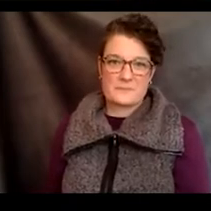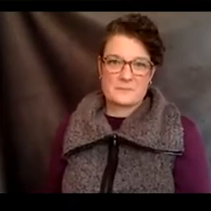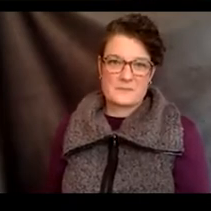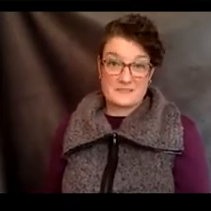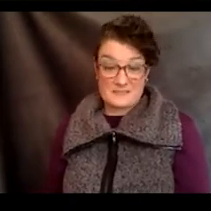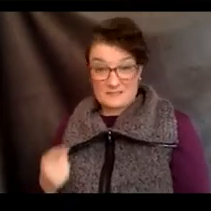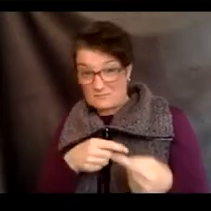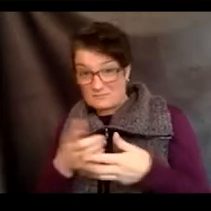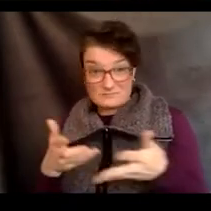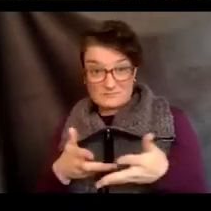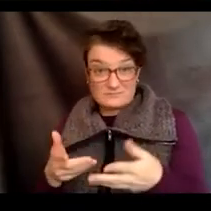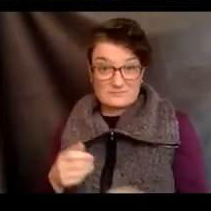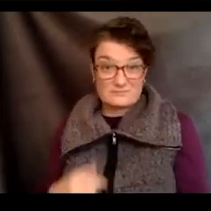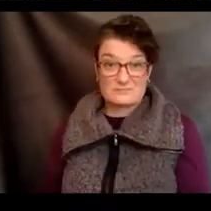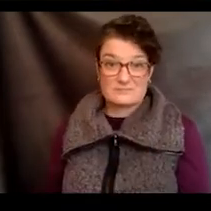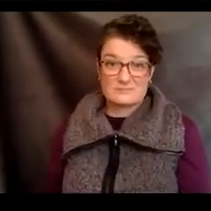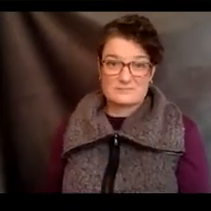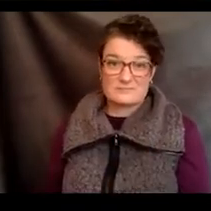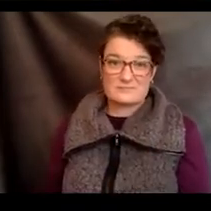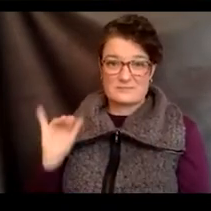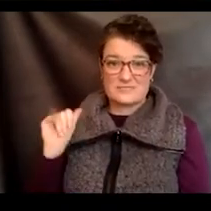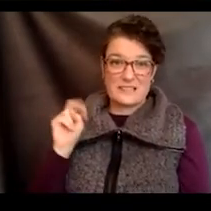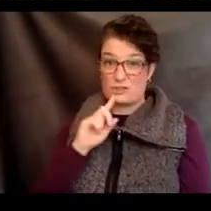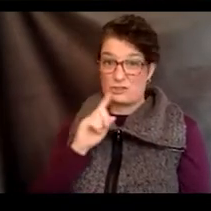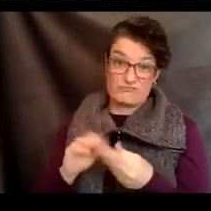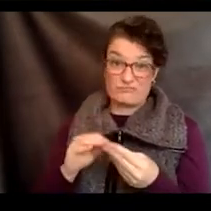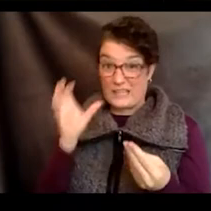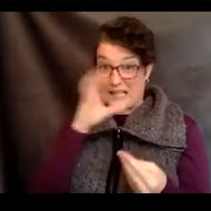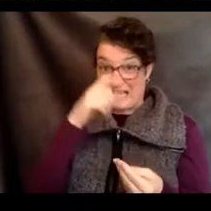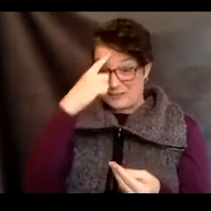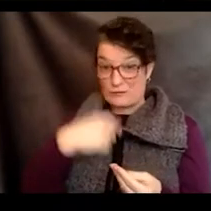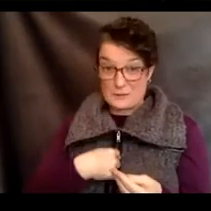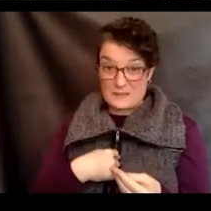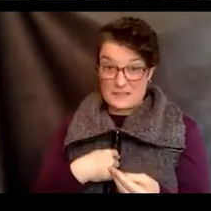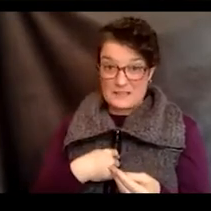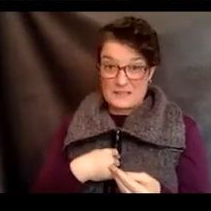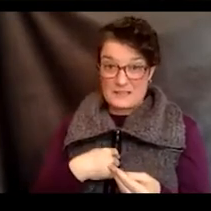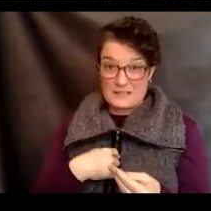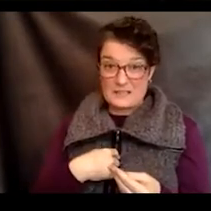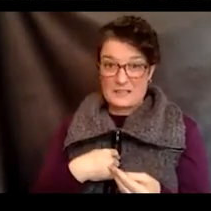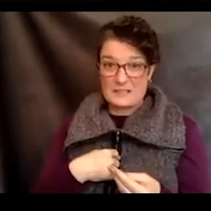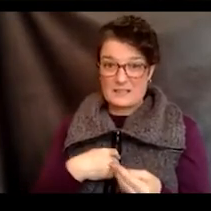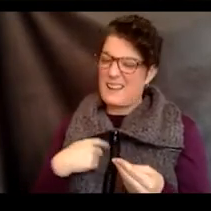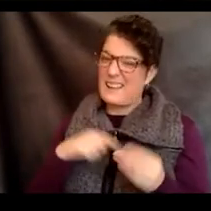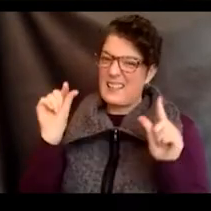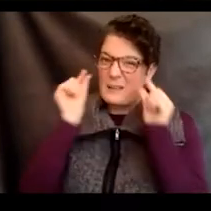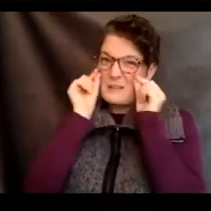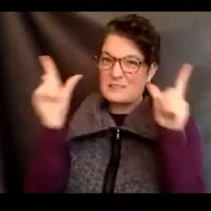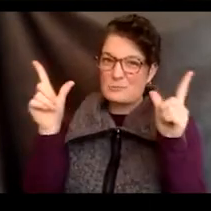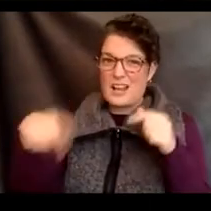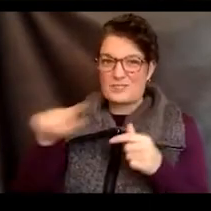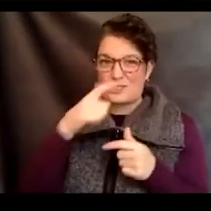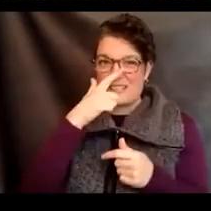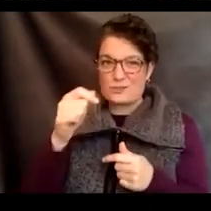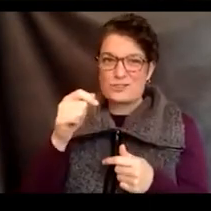Ian, do you want to go first? Sure, yeah. Like, I guess for me, I was quite frankly, like, kind of surprised that someone was interested